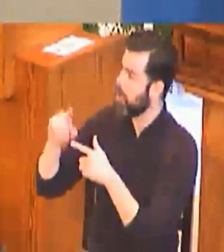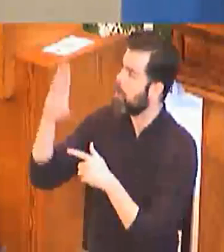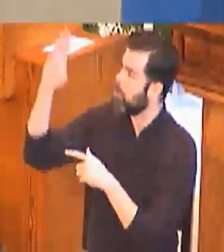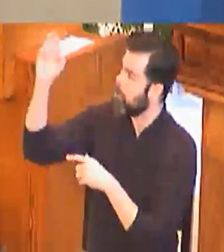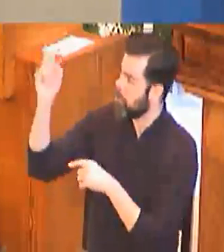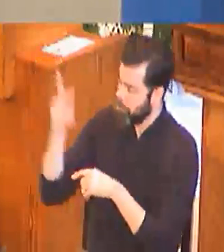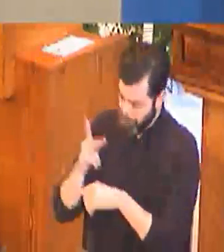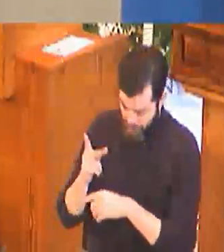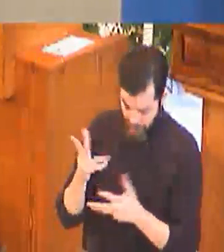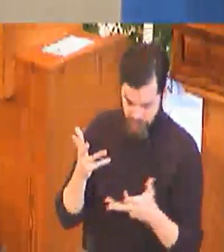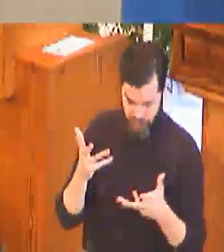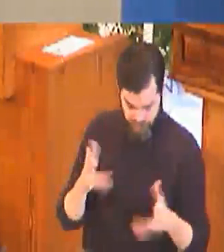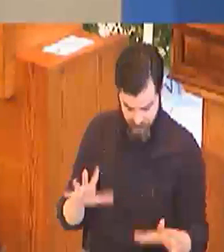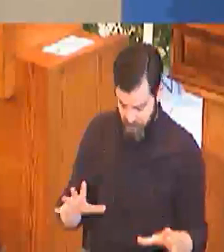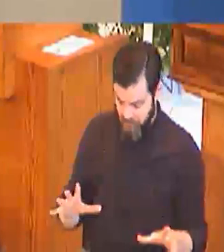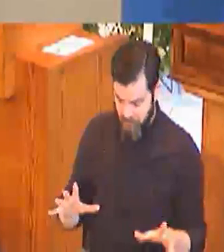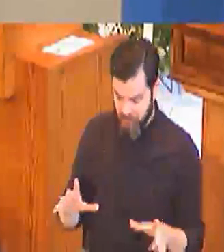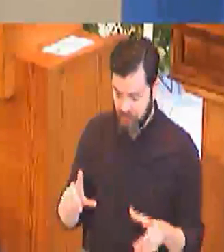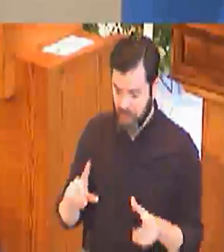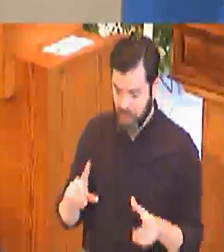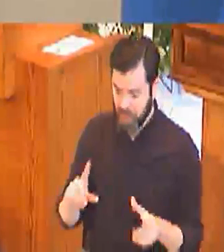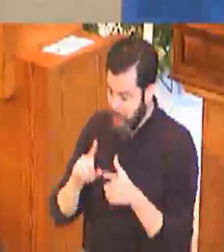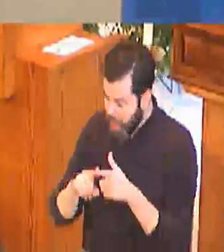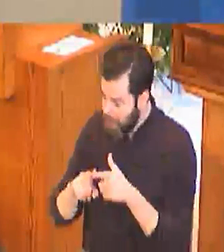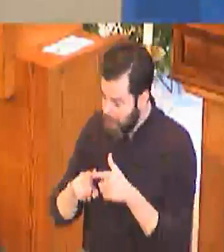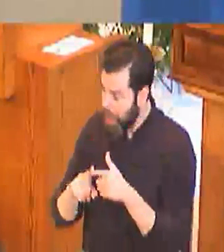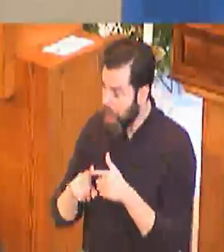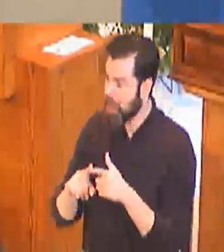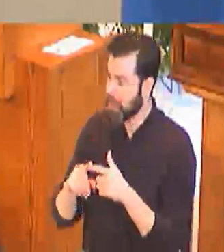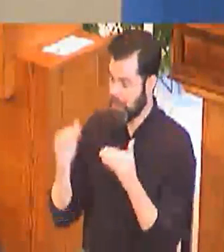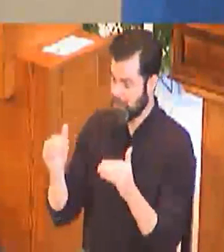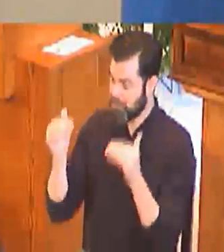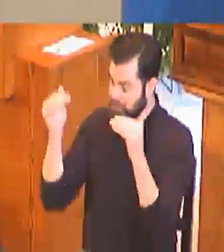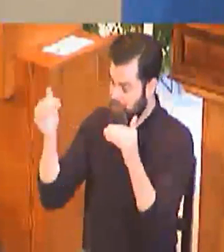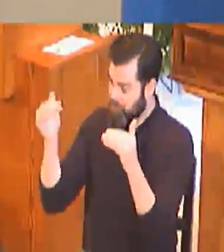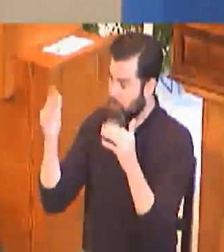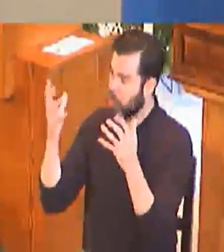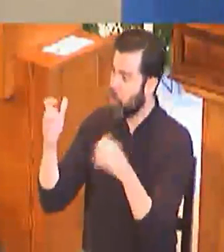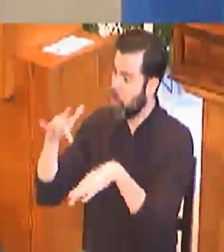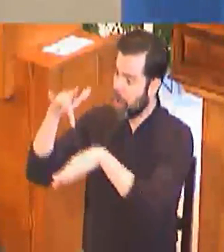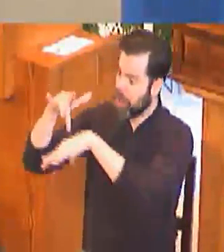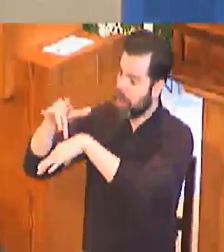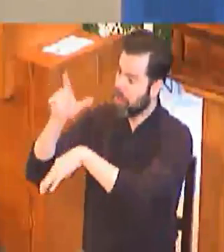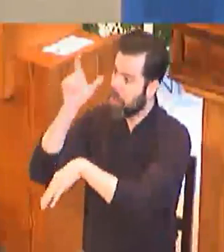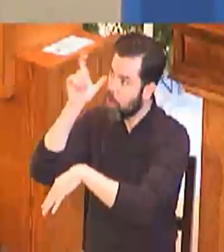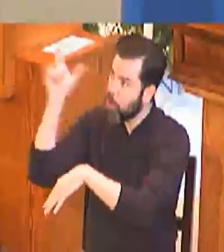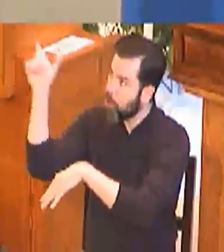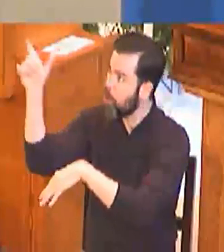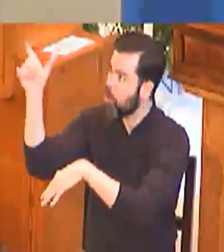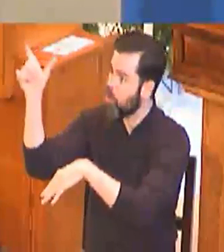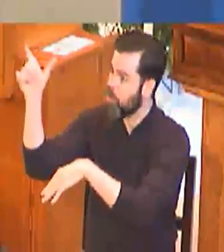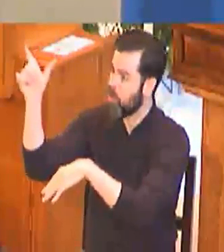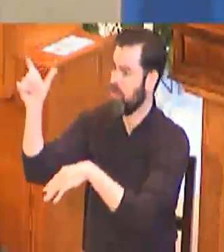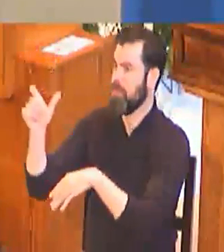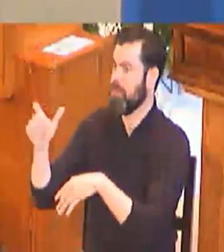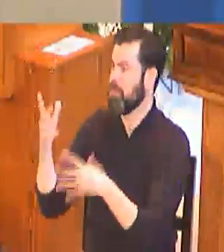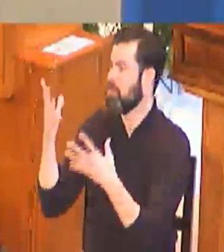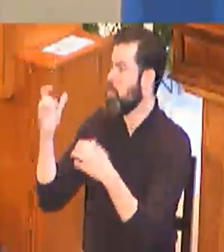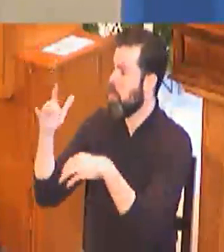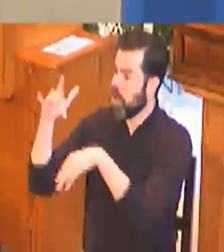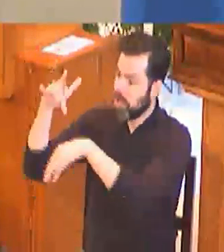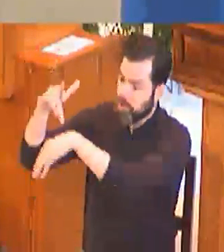moon and how they knew it would happen because in their mind, they were already there.